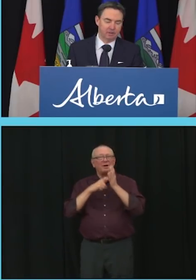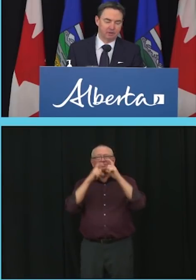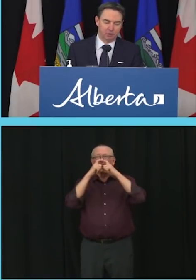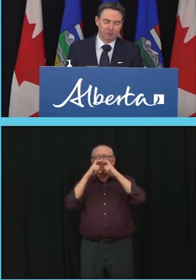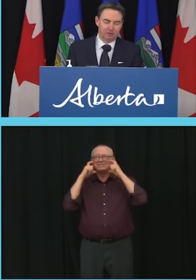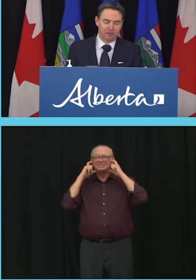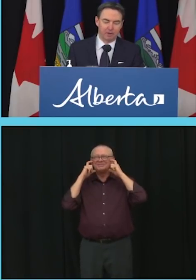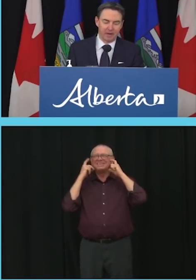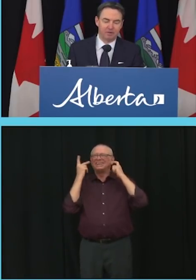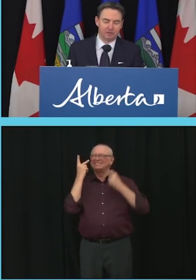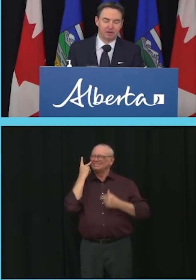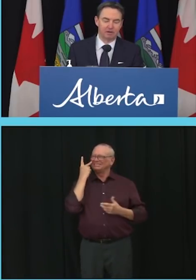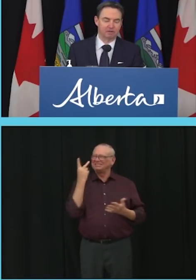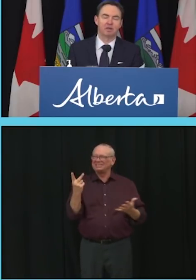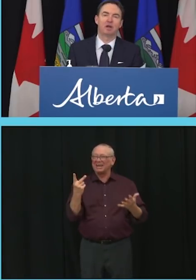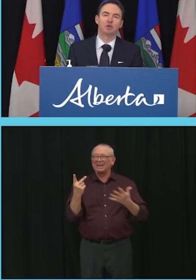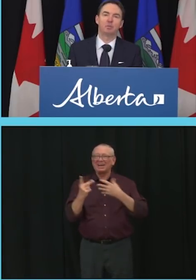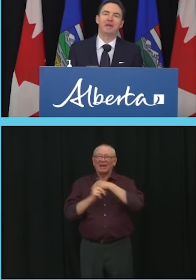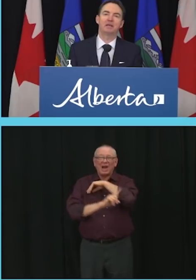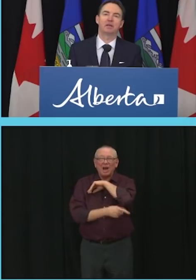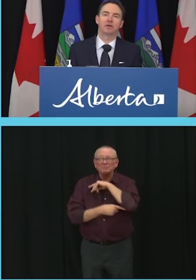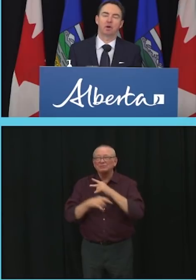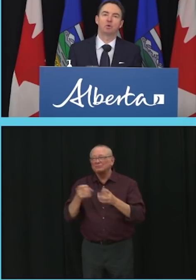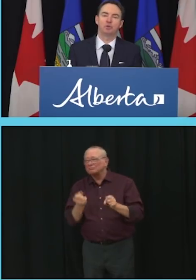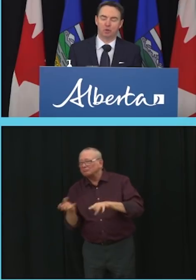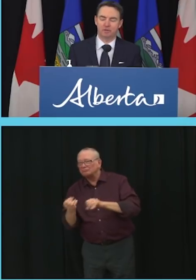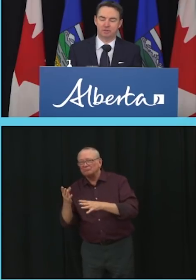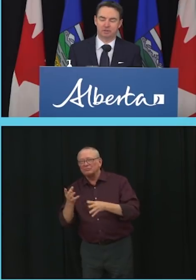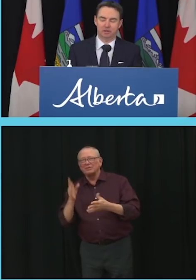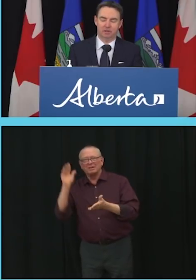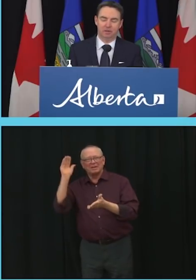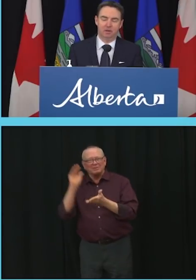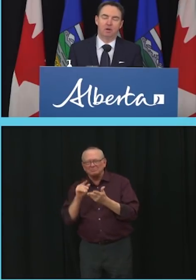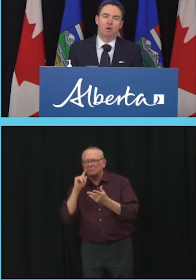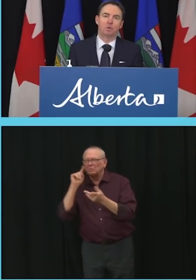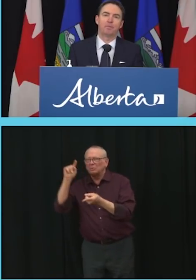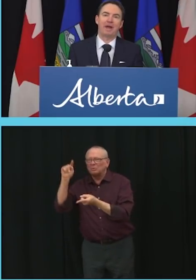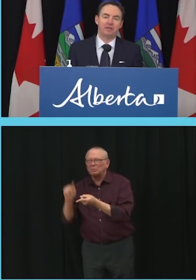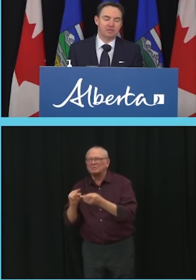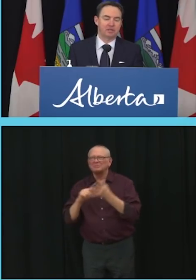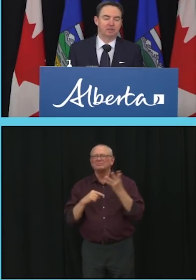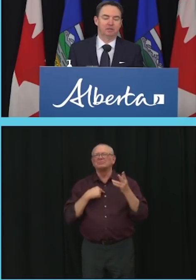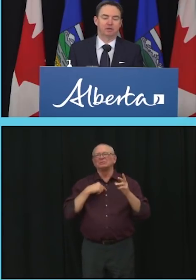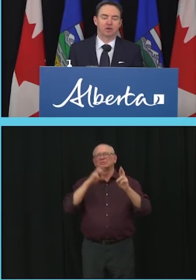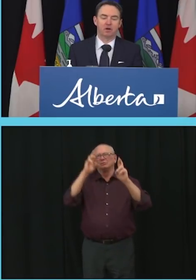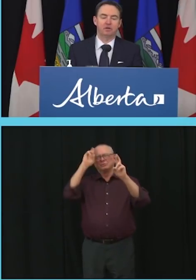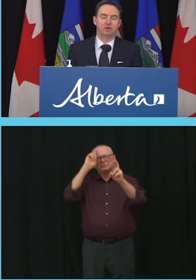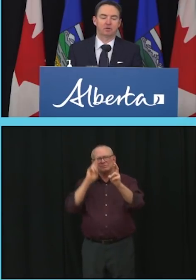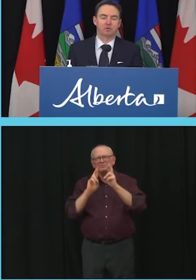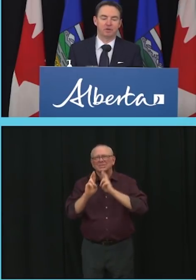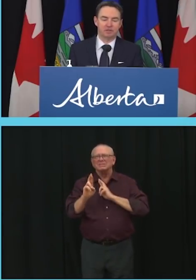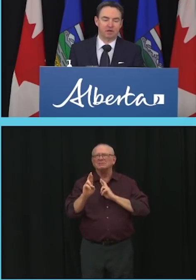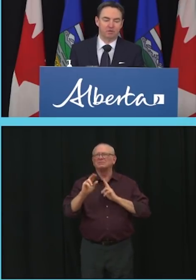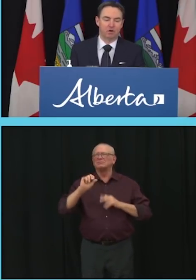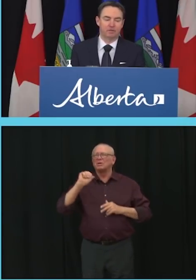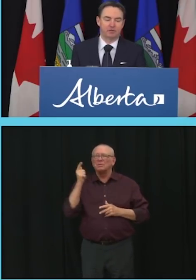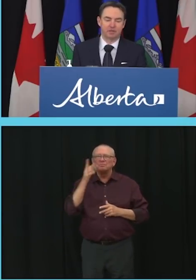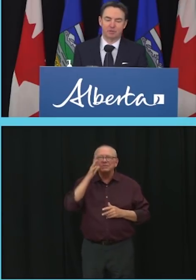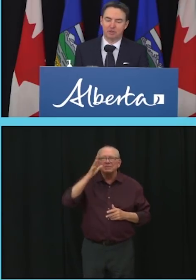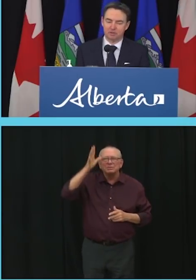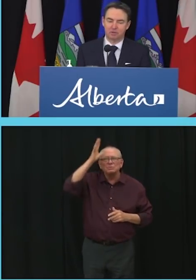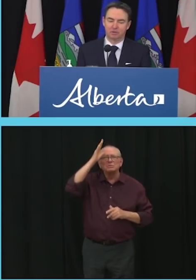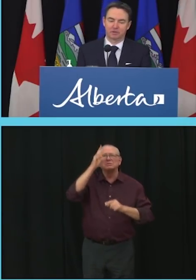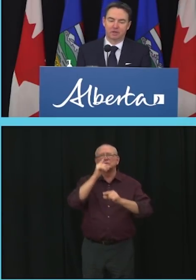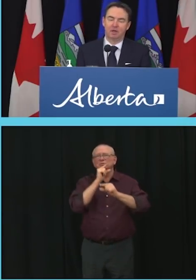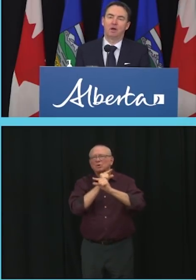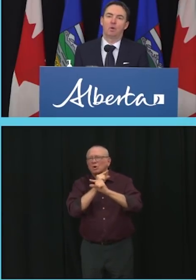children, youth, and their parents and guardians to make their own choices. We're balancing the current risk of COVID